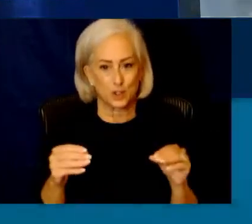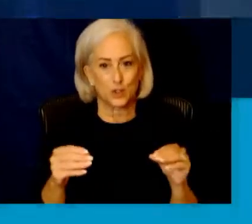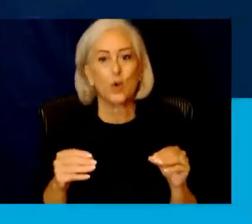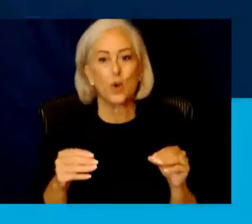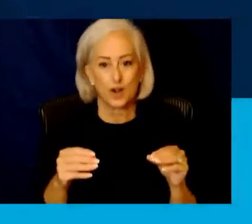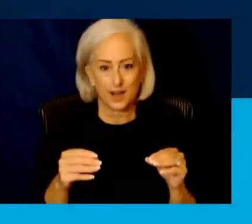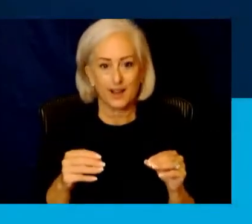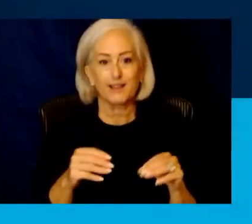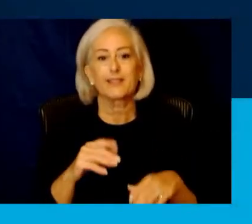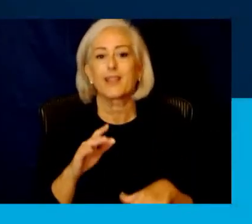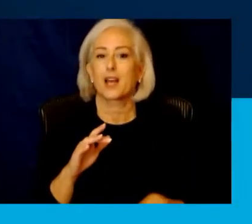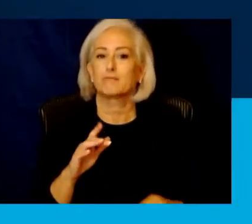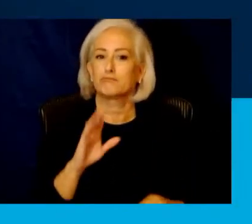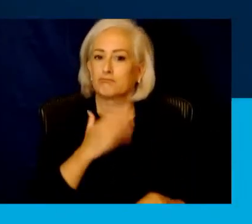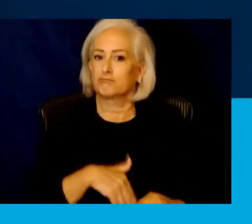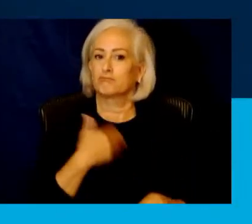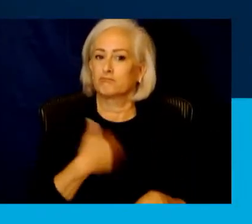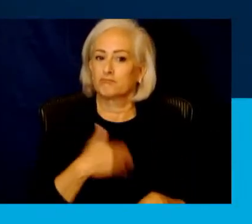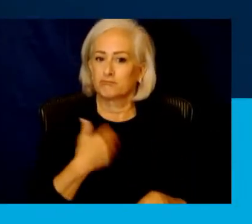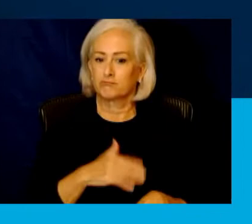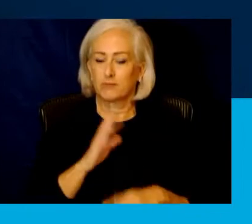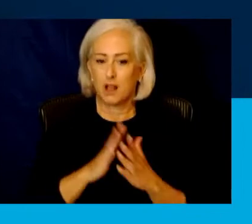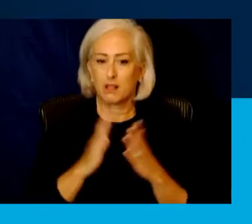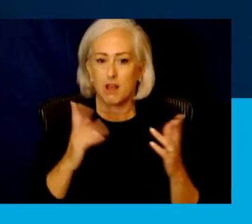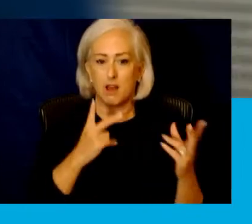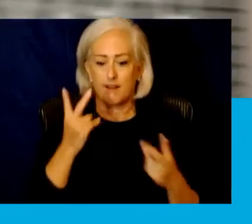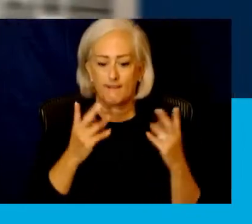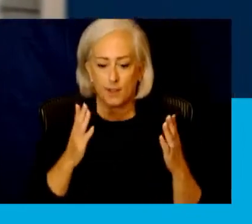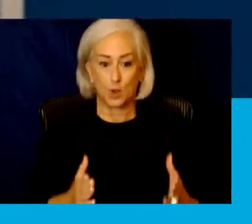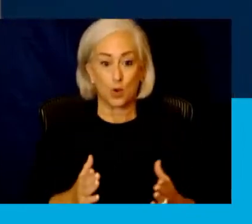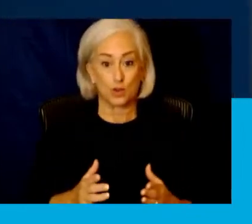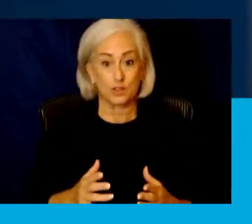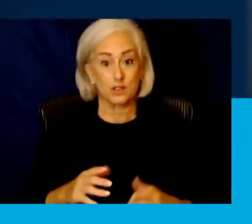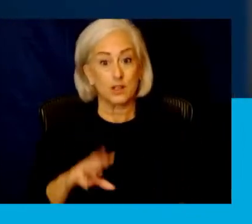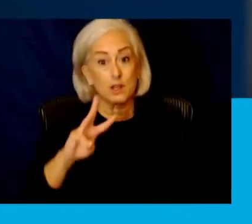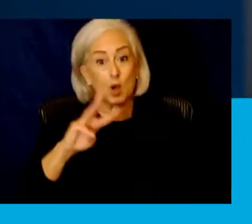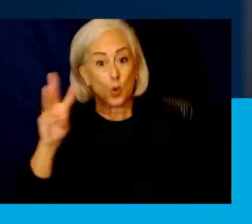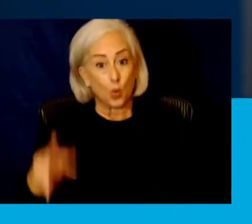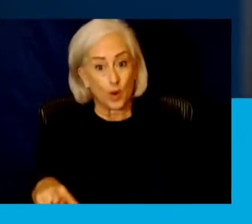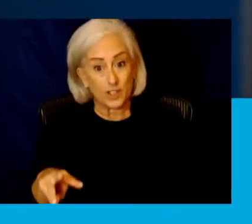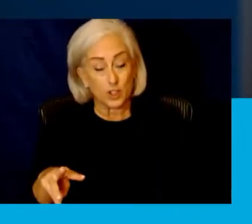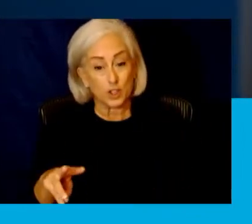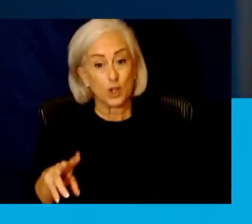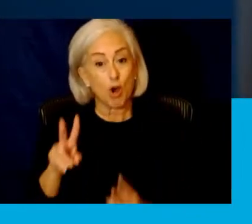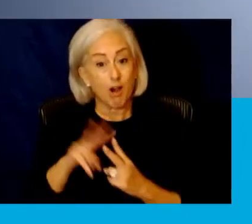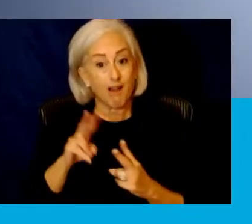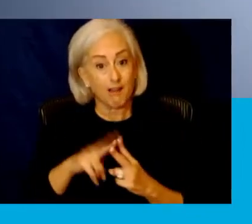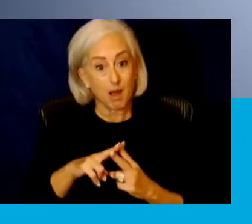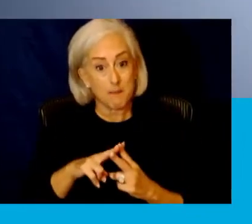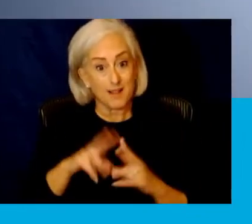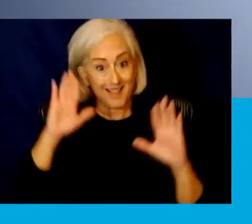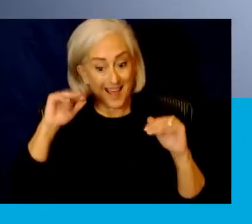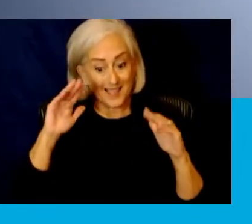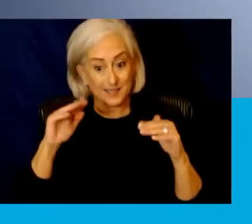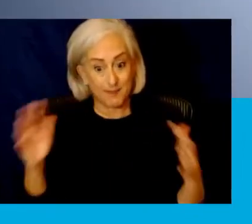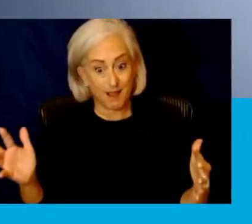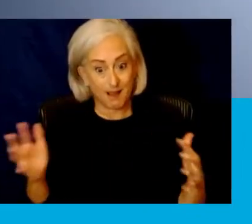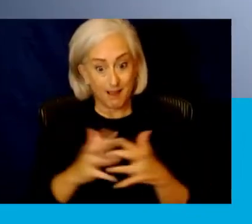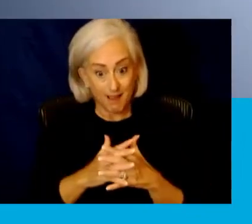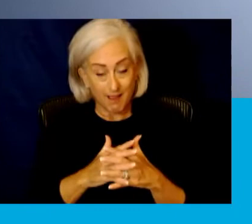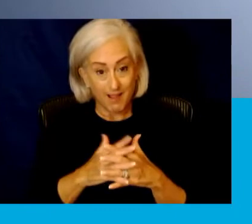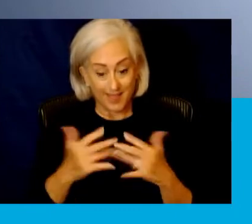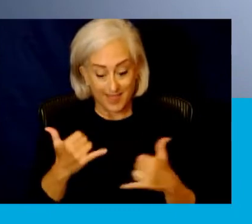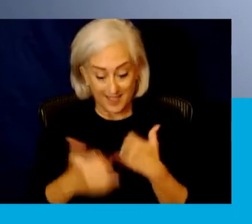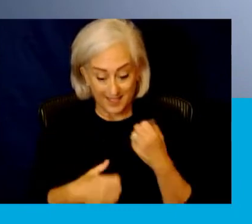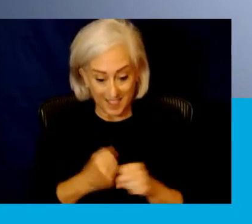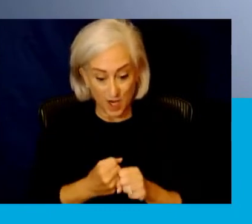our viewers. A Wichita couple was expecting their first child earlier this year, and both caught COVID after